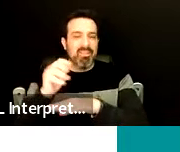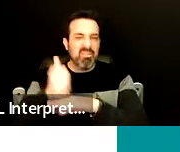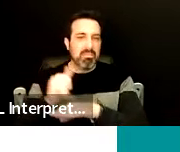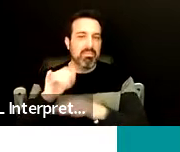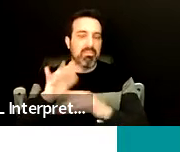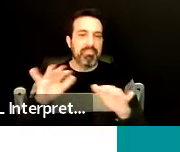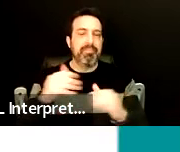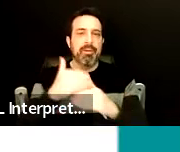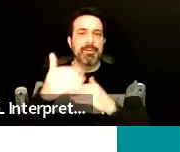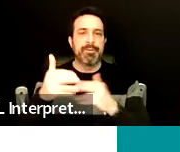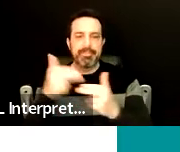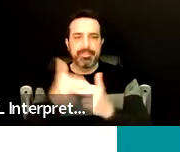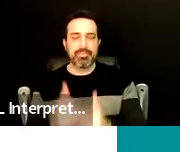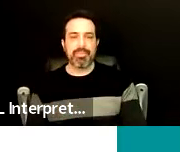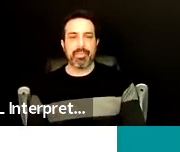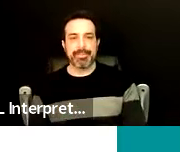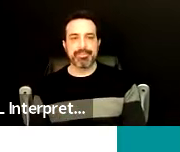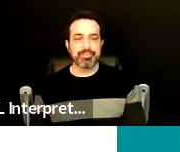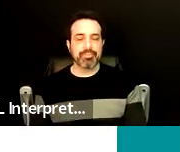And next slide.